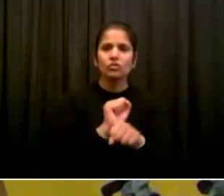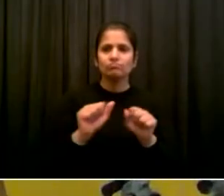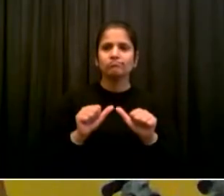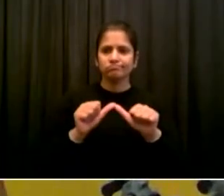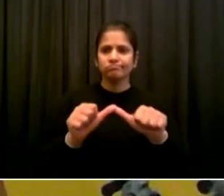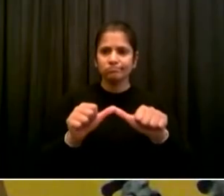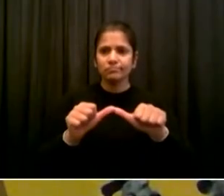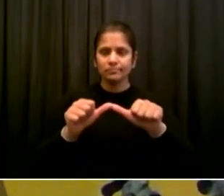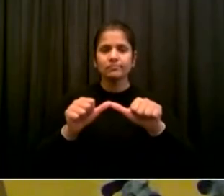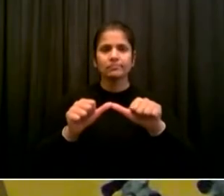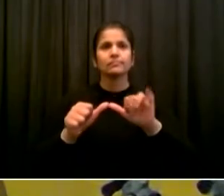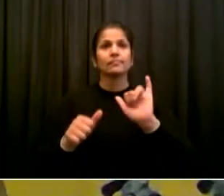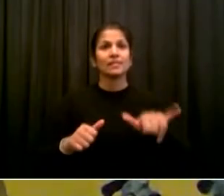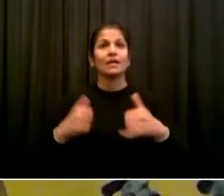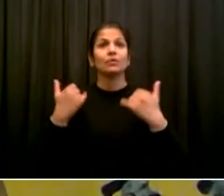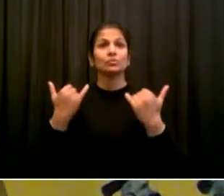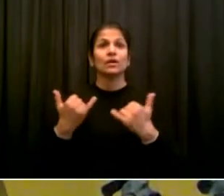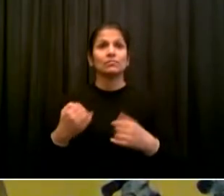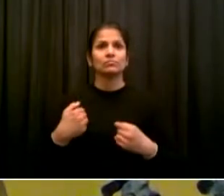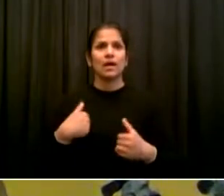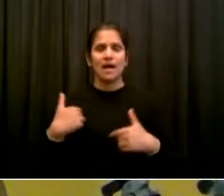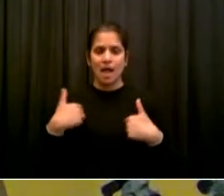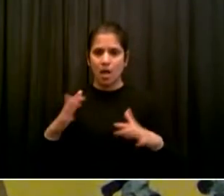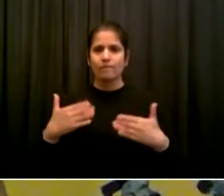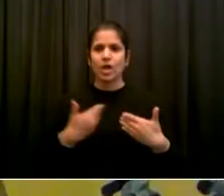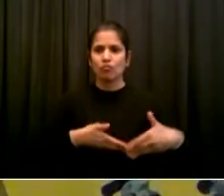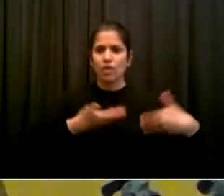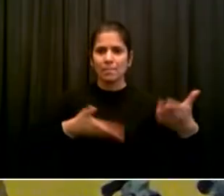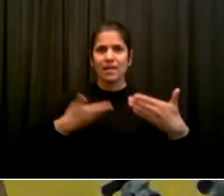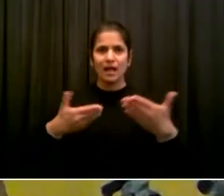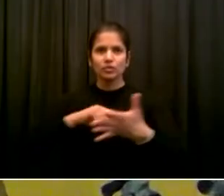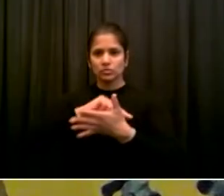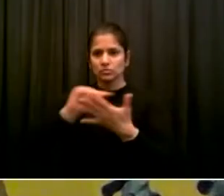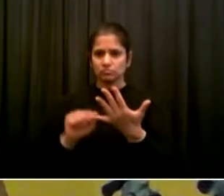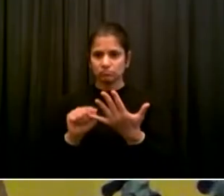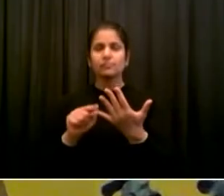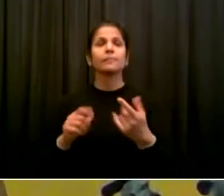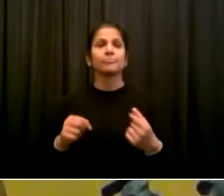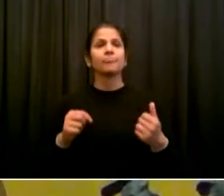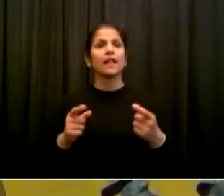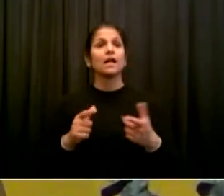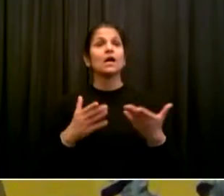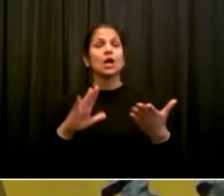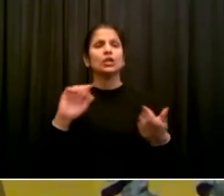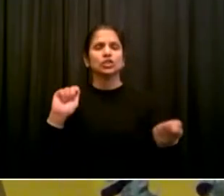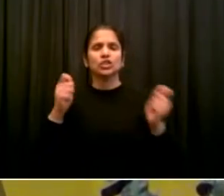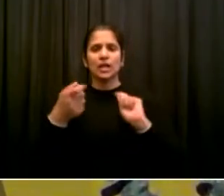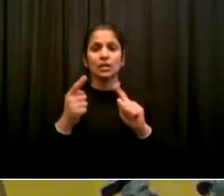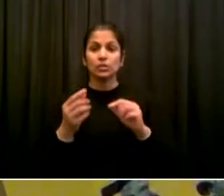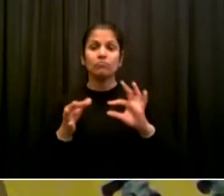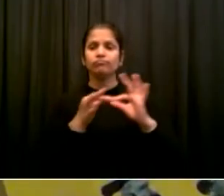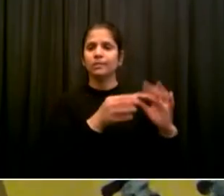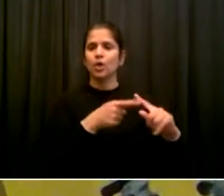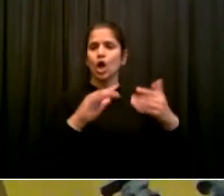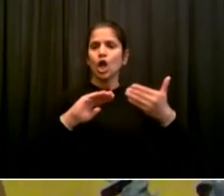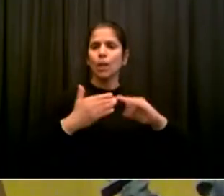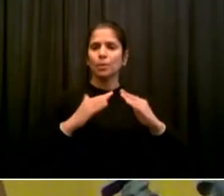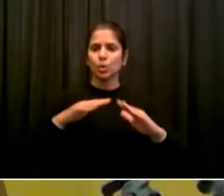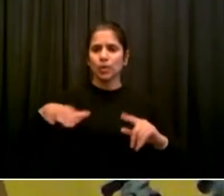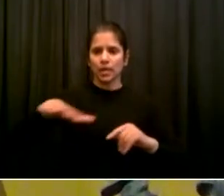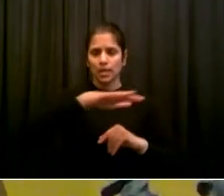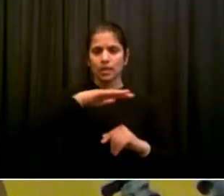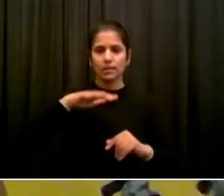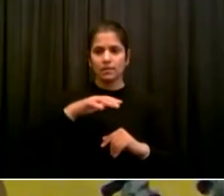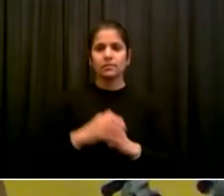be revised and retooled to bring change to police-community relations. Today's report centers on, as you heard from the mayor, 5